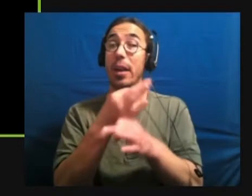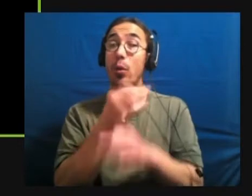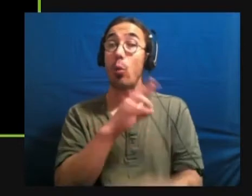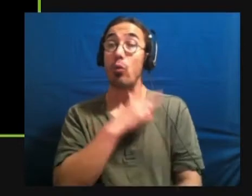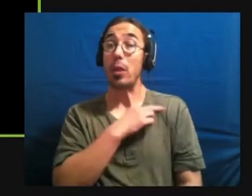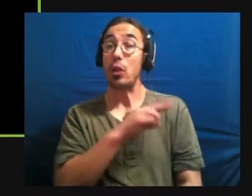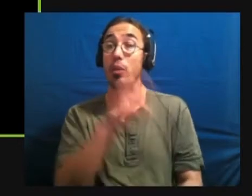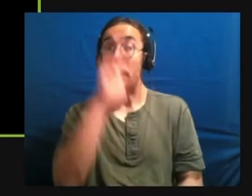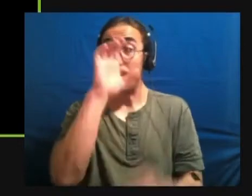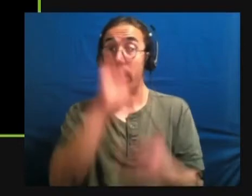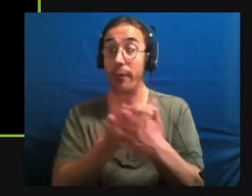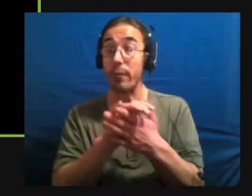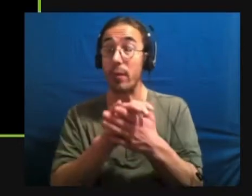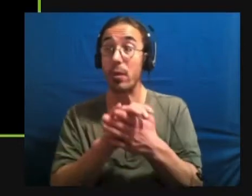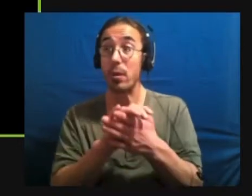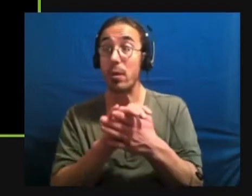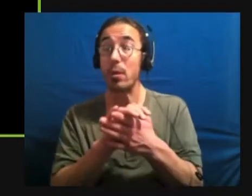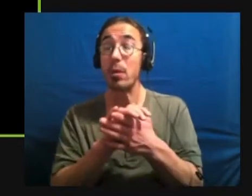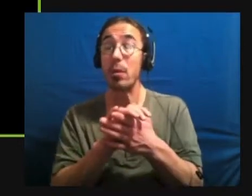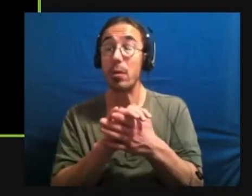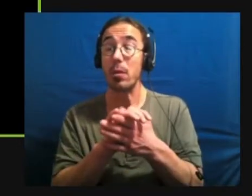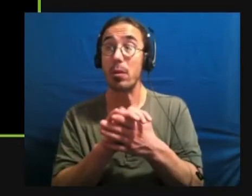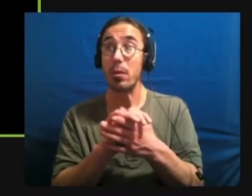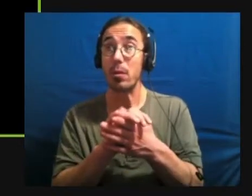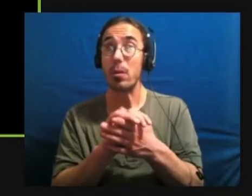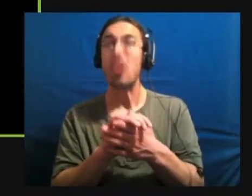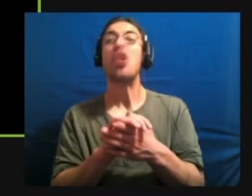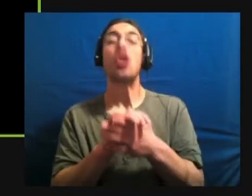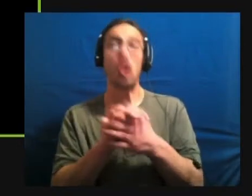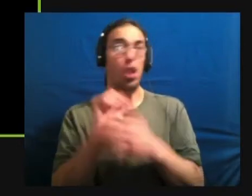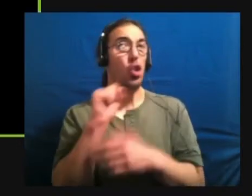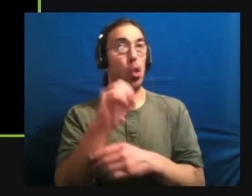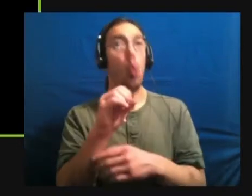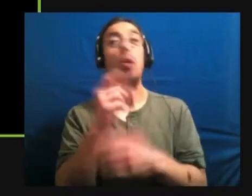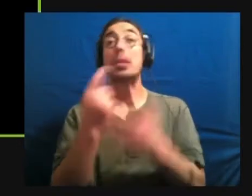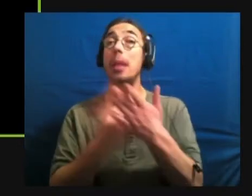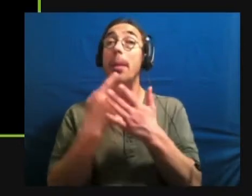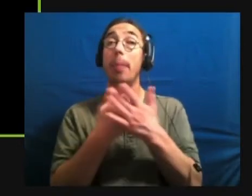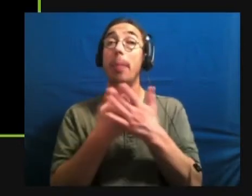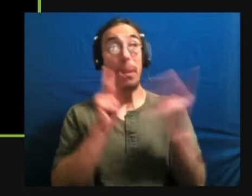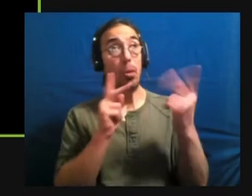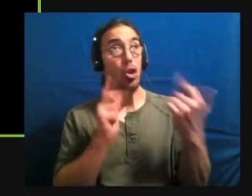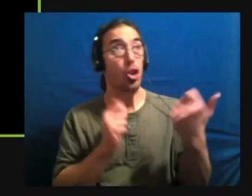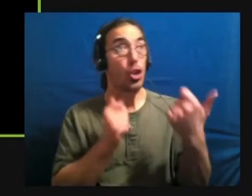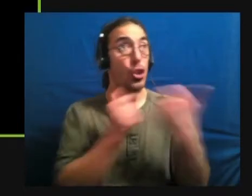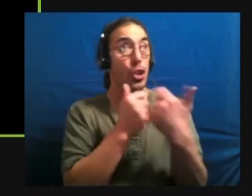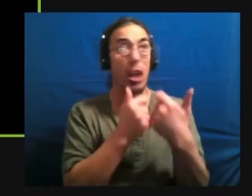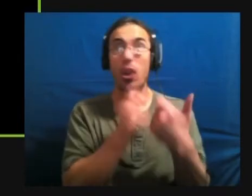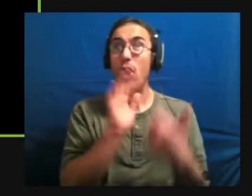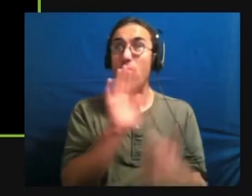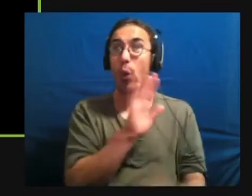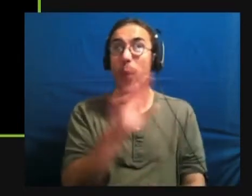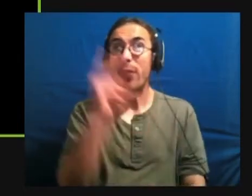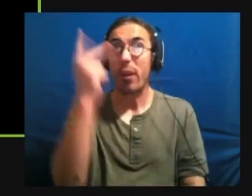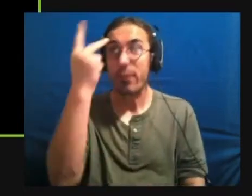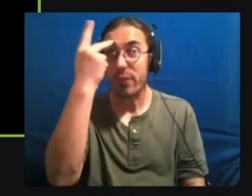that other people are challenging them. So what we're going to do today,